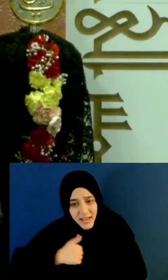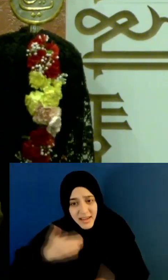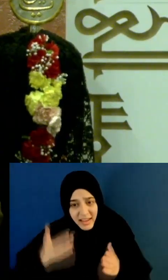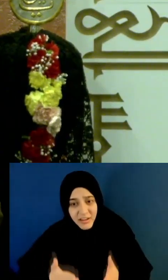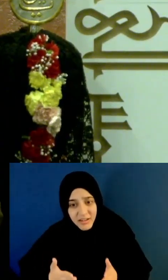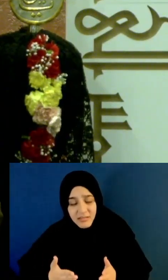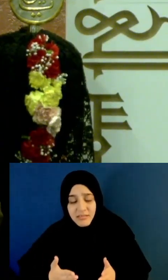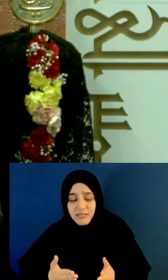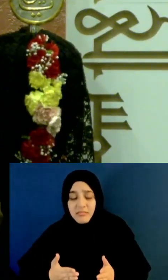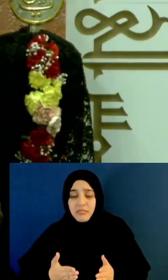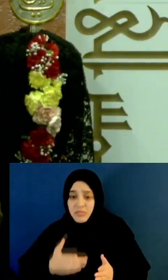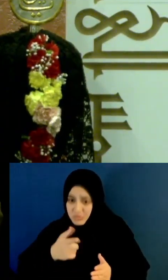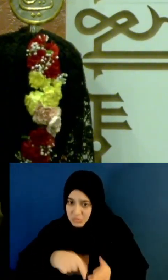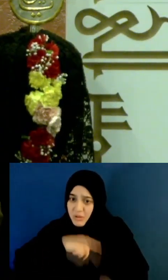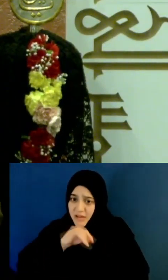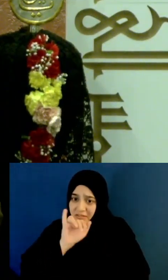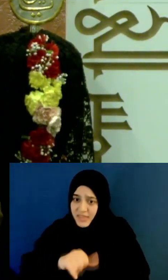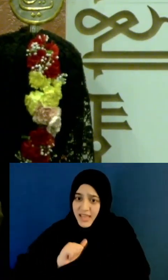identity.